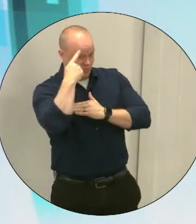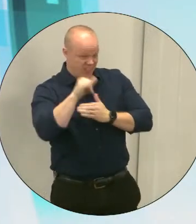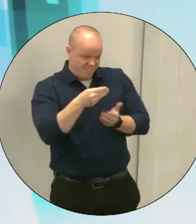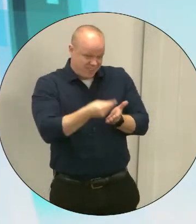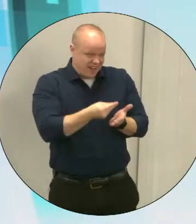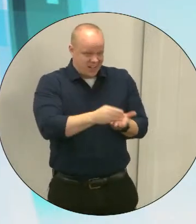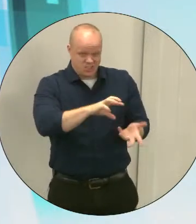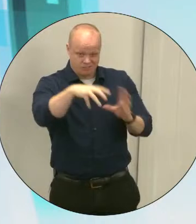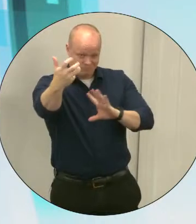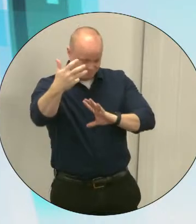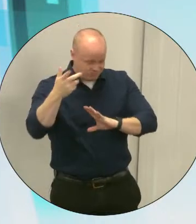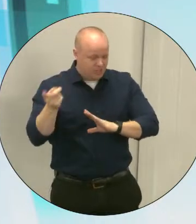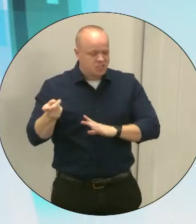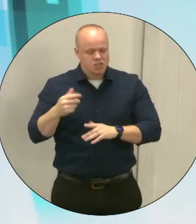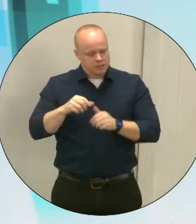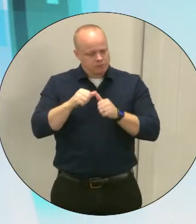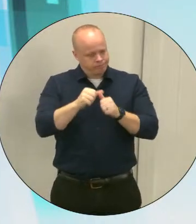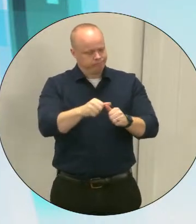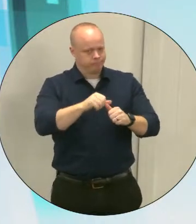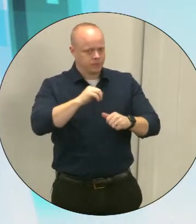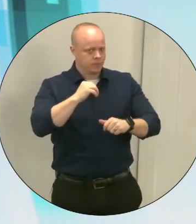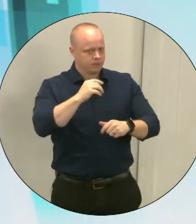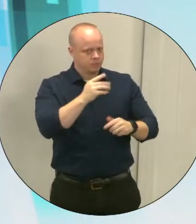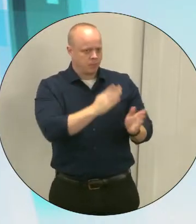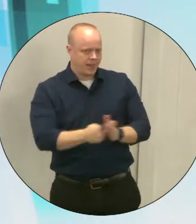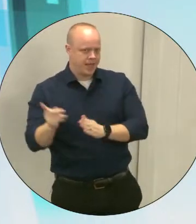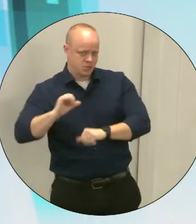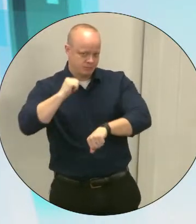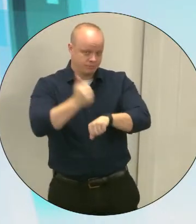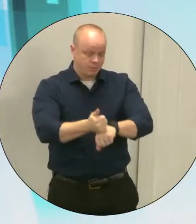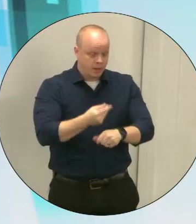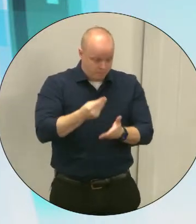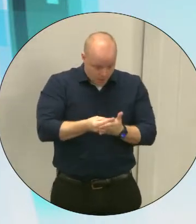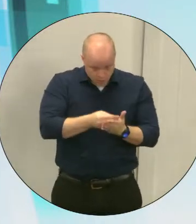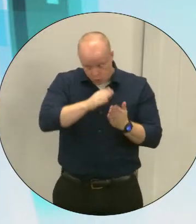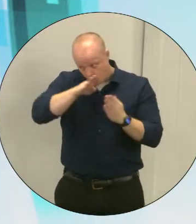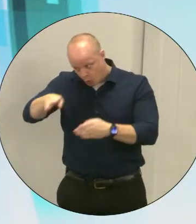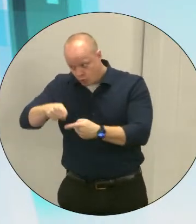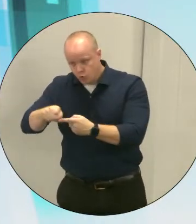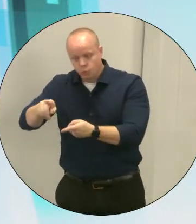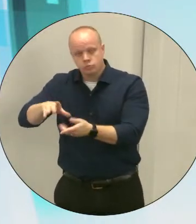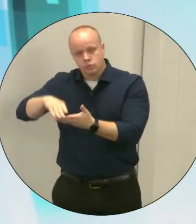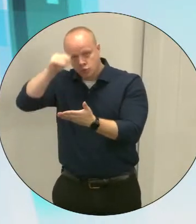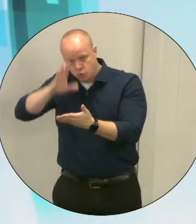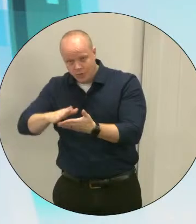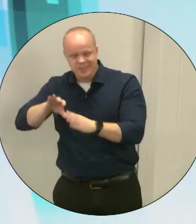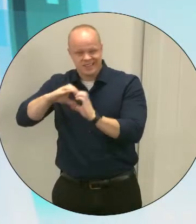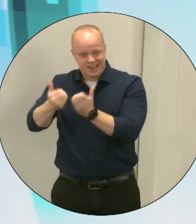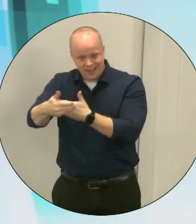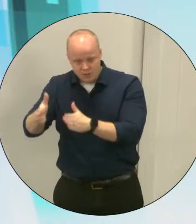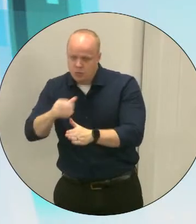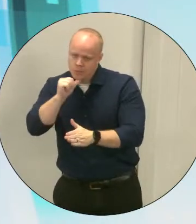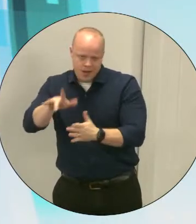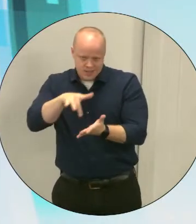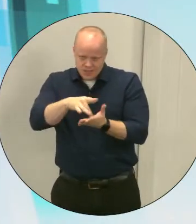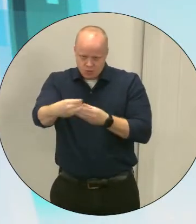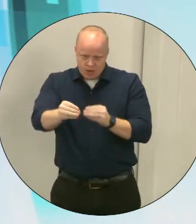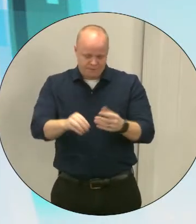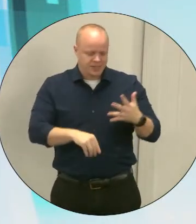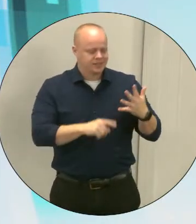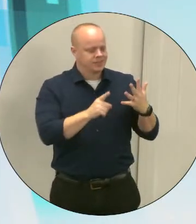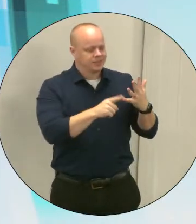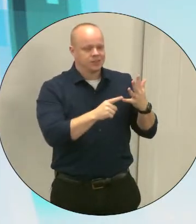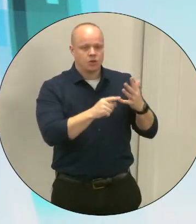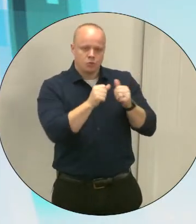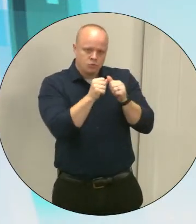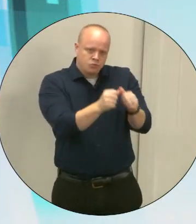receivership that she helped put in place. Money will go to students and classrooms and not central office. Resilience. Joan will manage with a